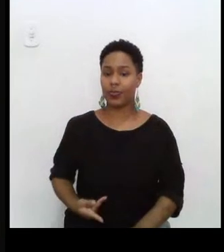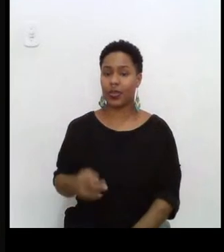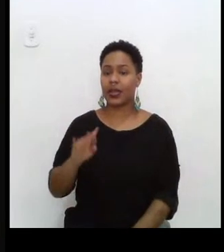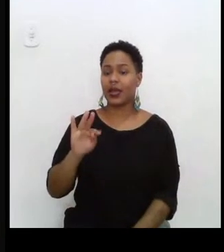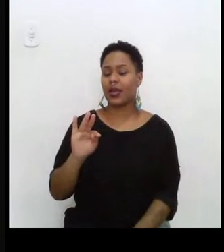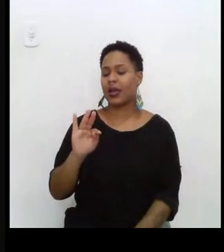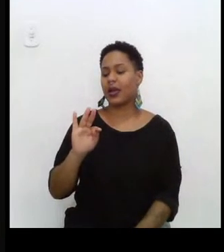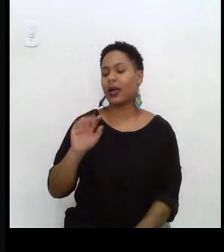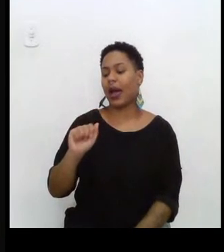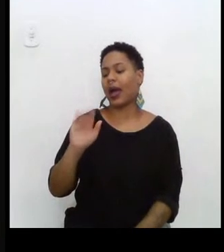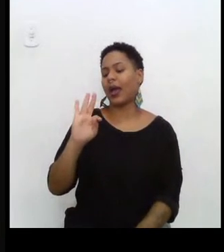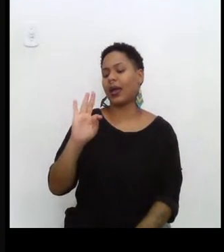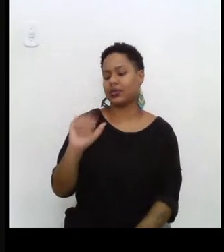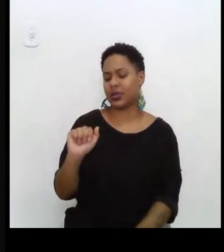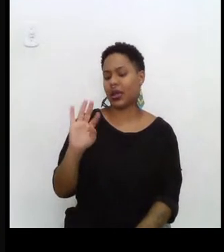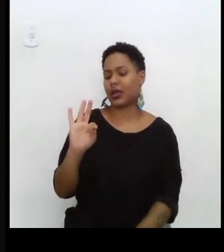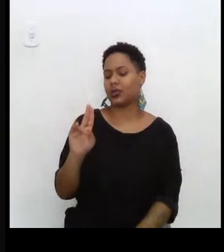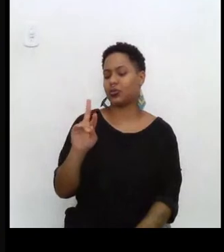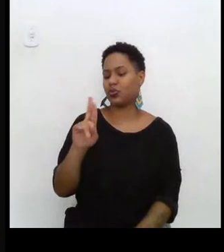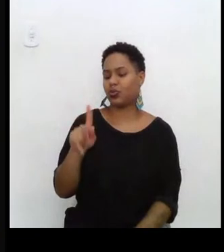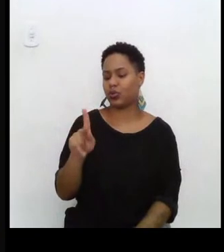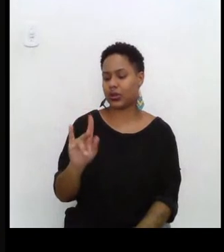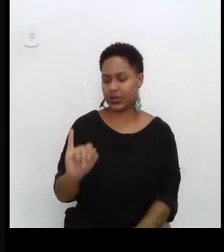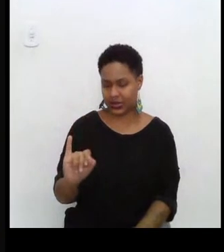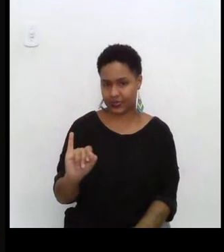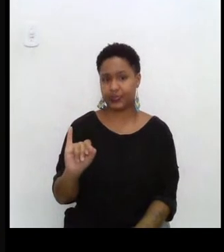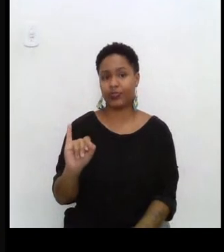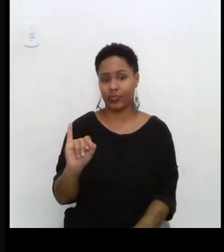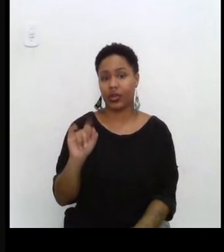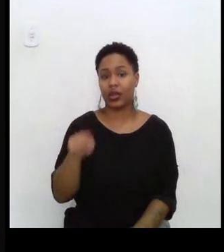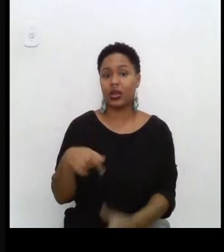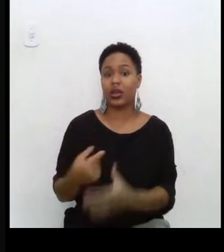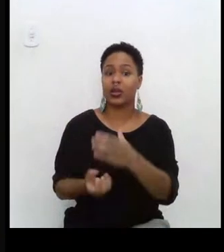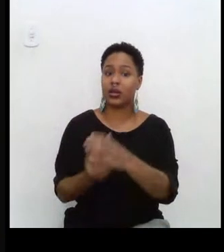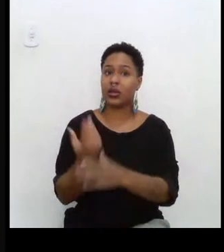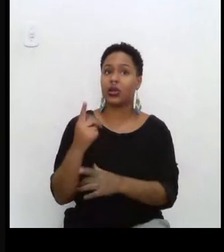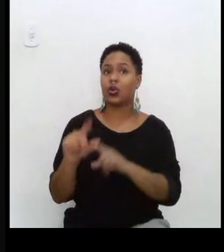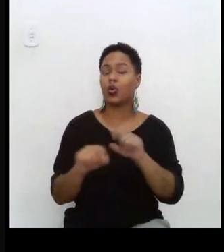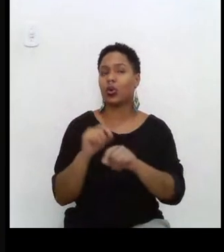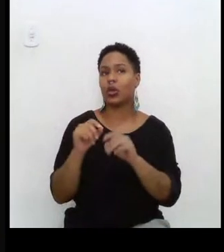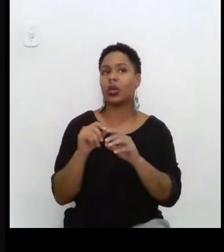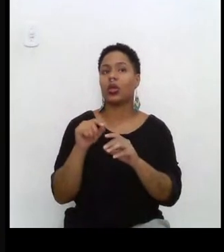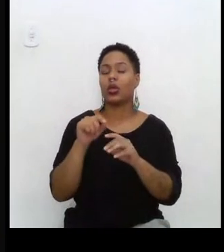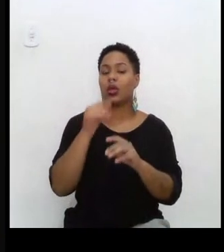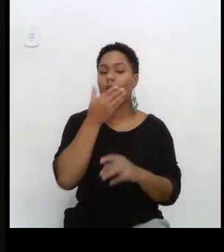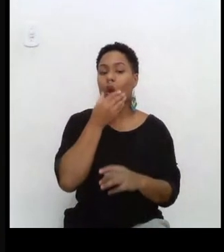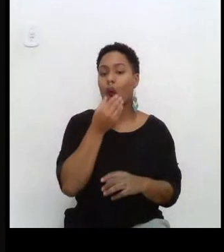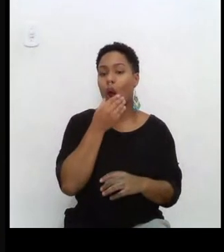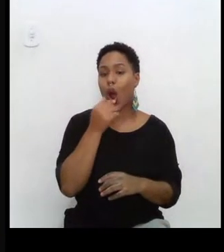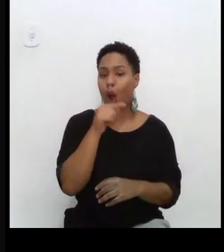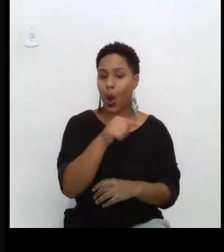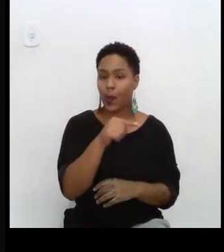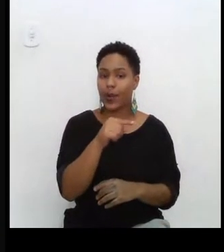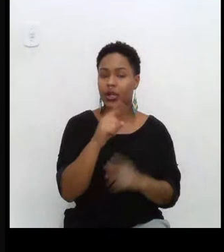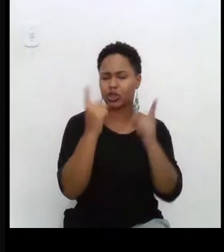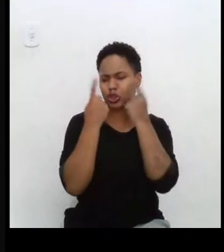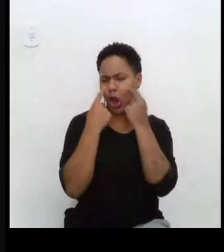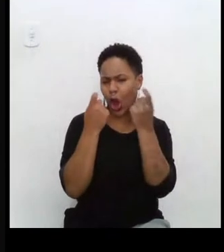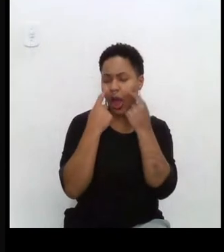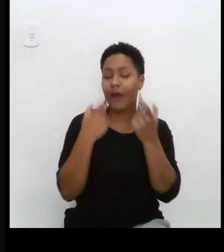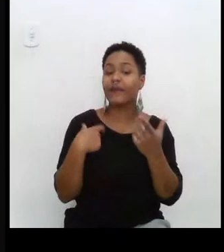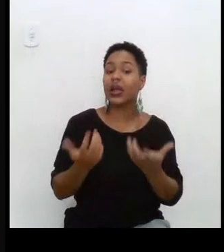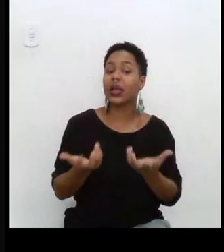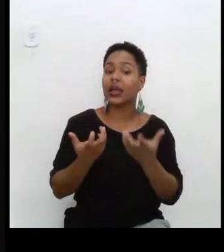and question can anyone really want to break free Standing frames All Week and